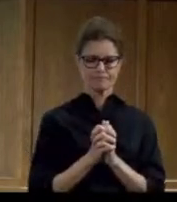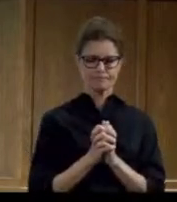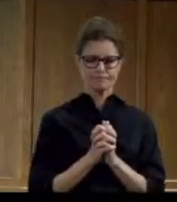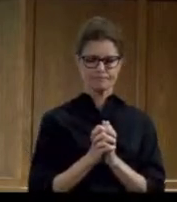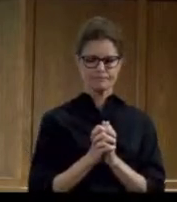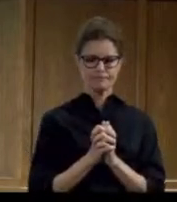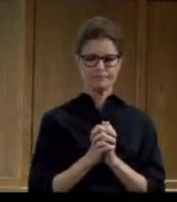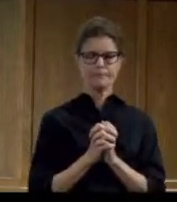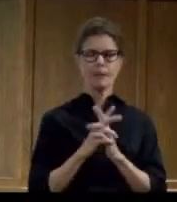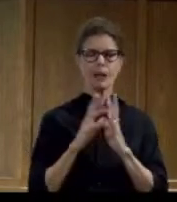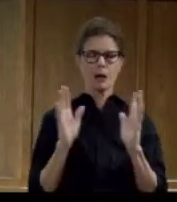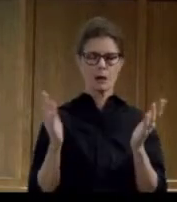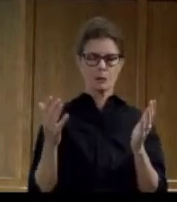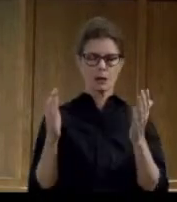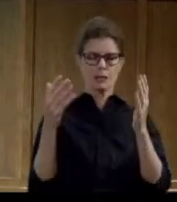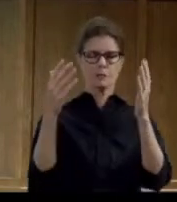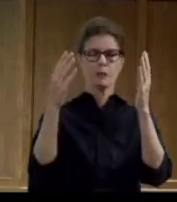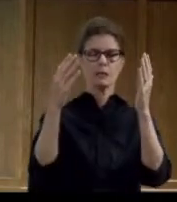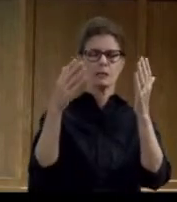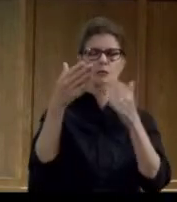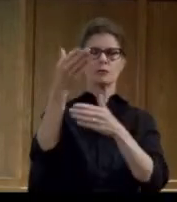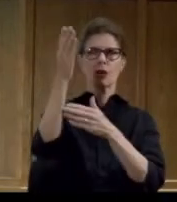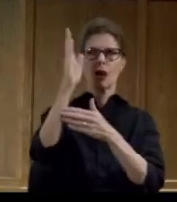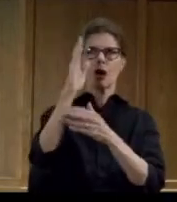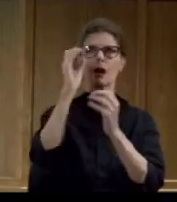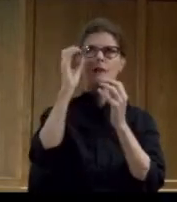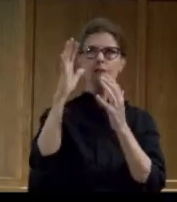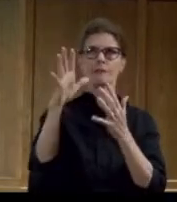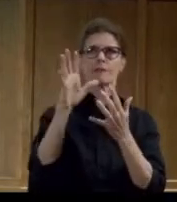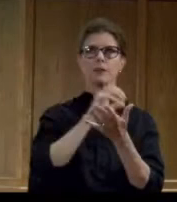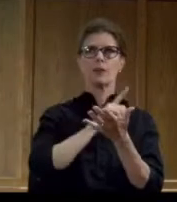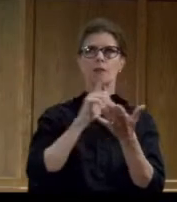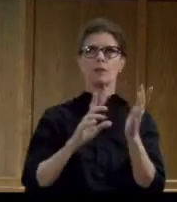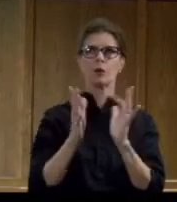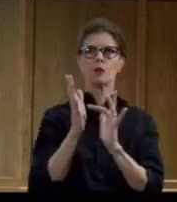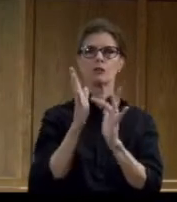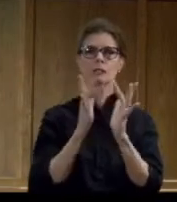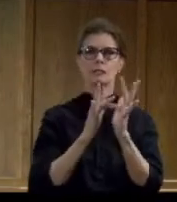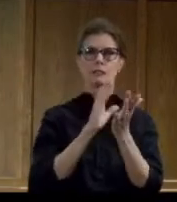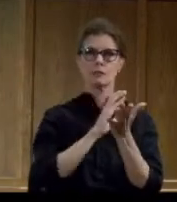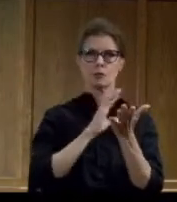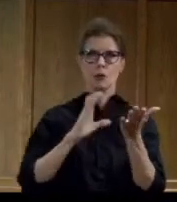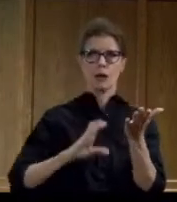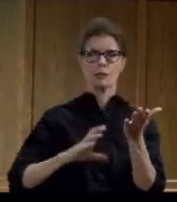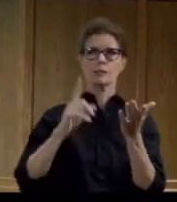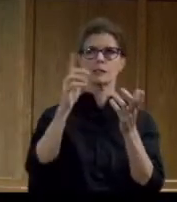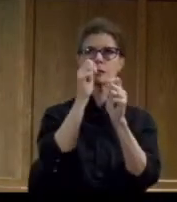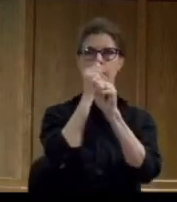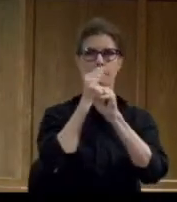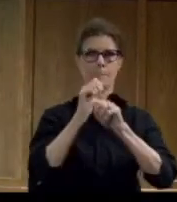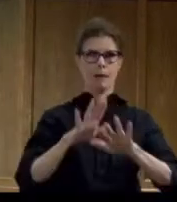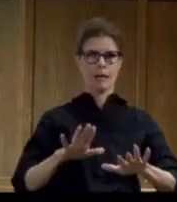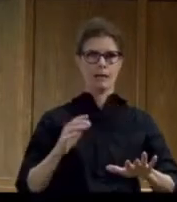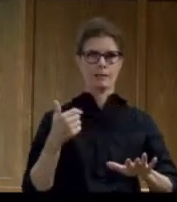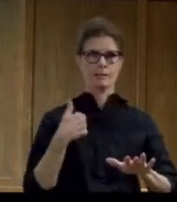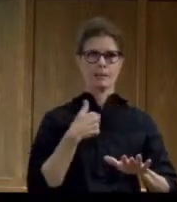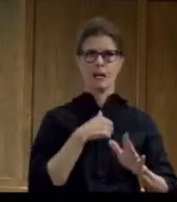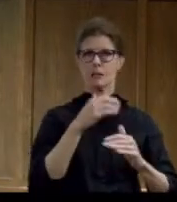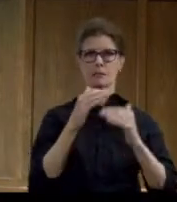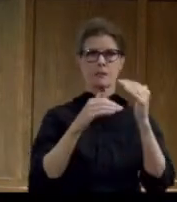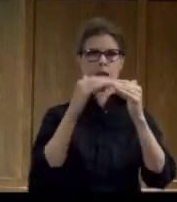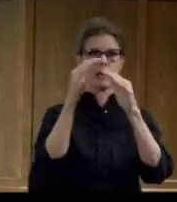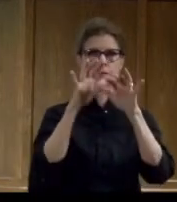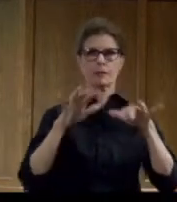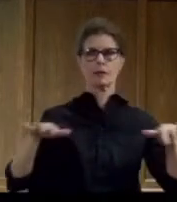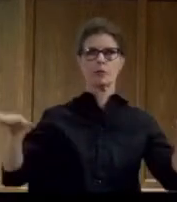Praise be to the God and Father of our Lord Jesus Christ, who has blessed us in the heavenly realms with every spiritual blessing